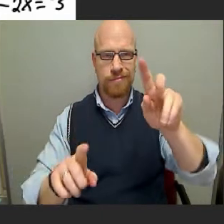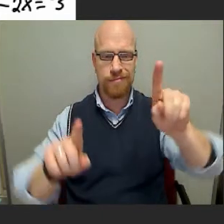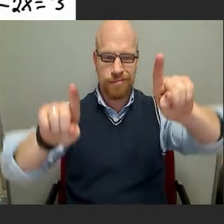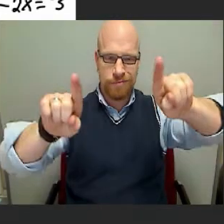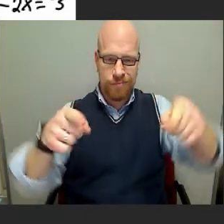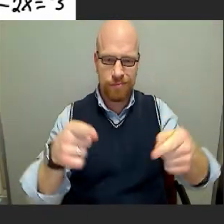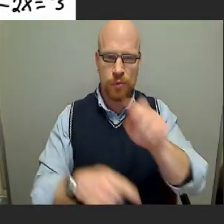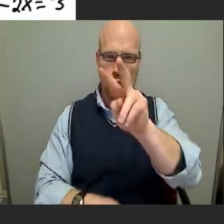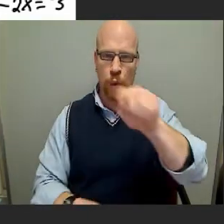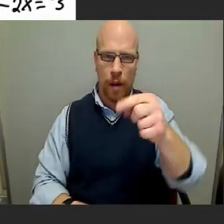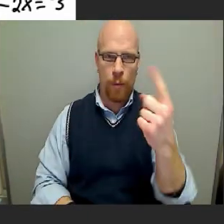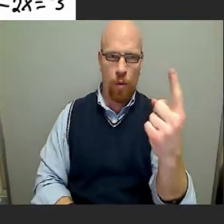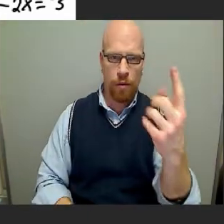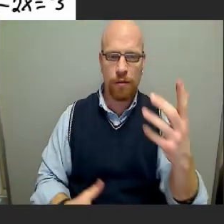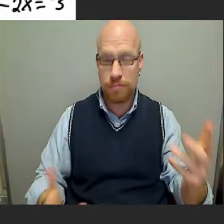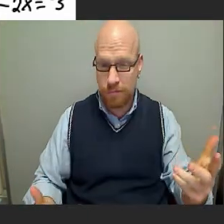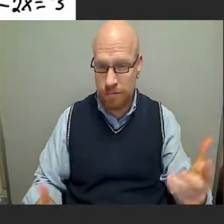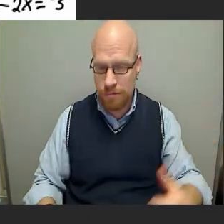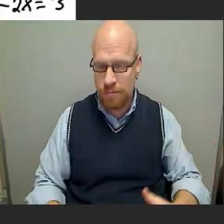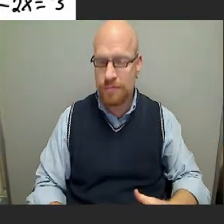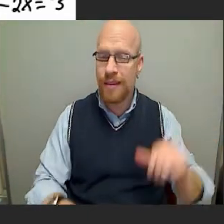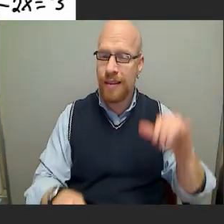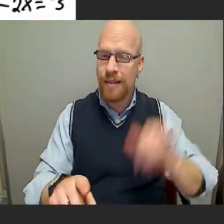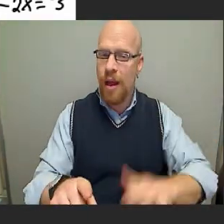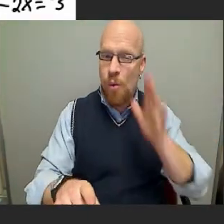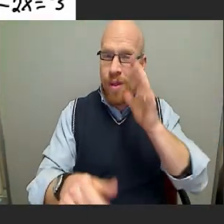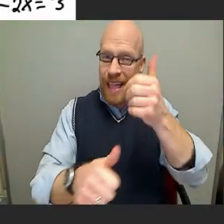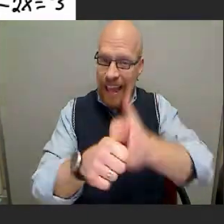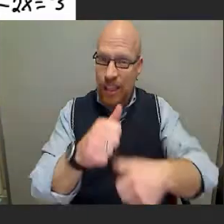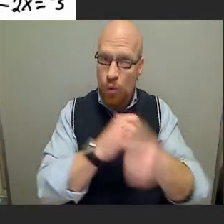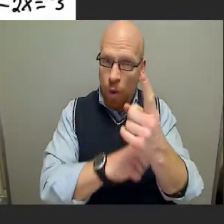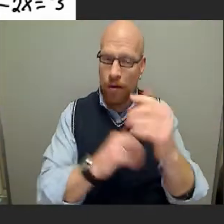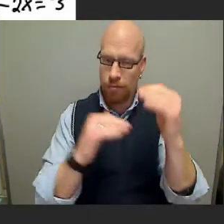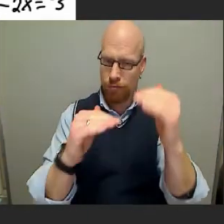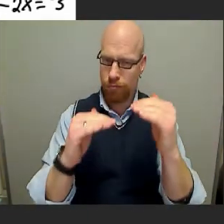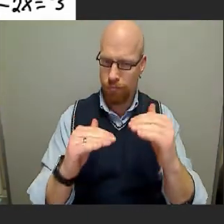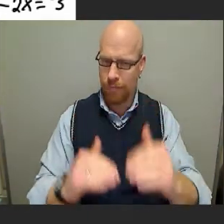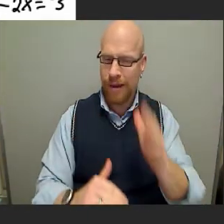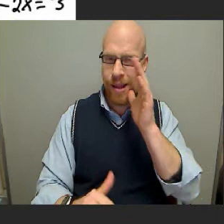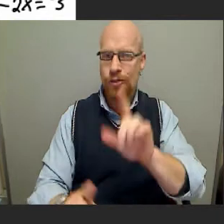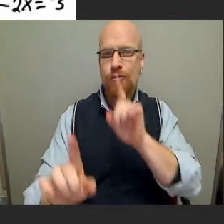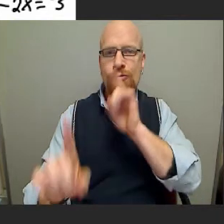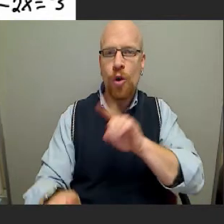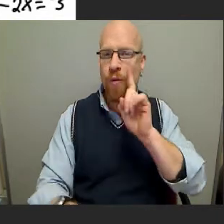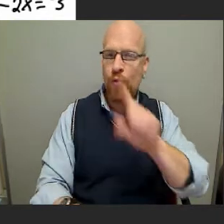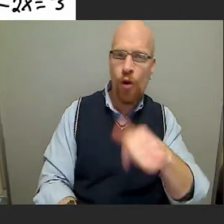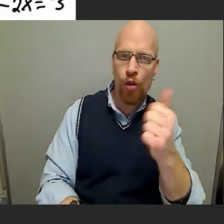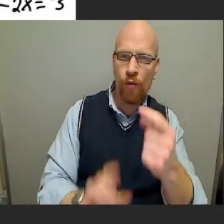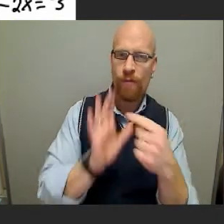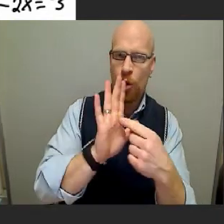the answer is x equals 2 and y equals 1.